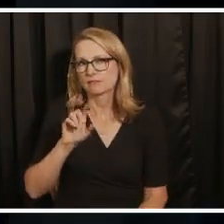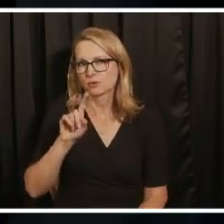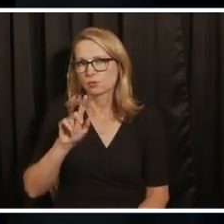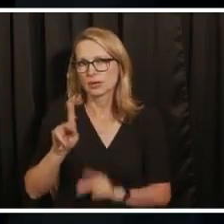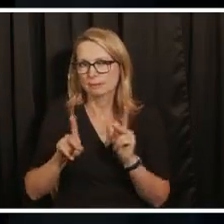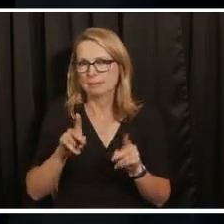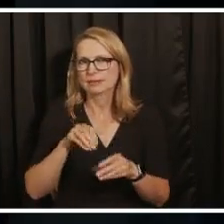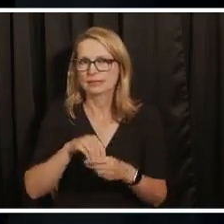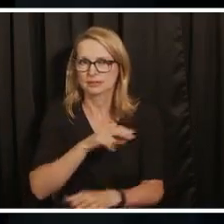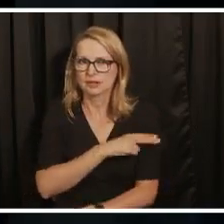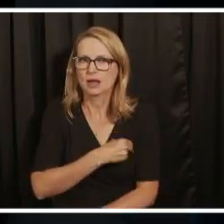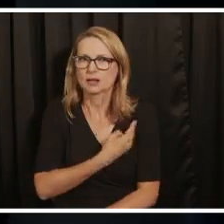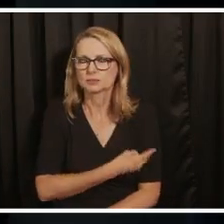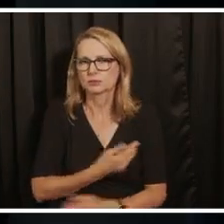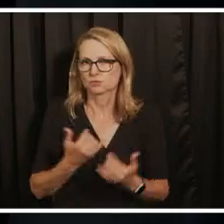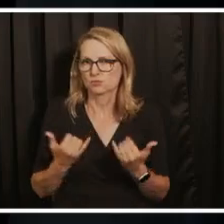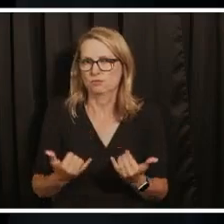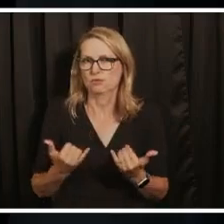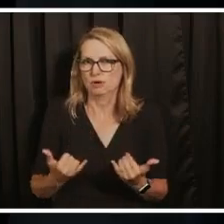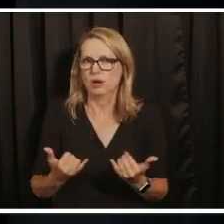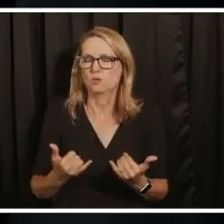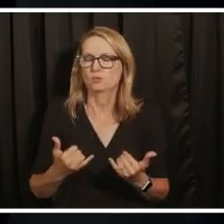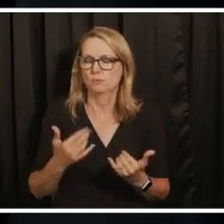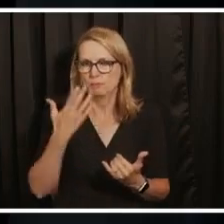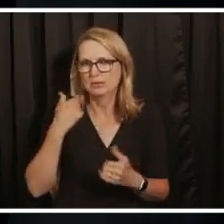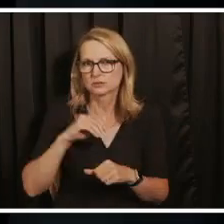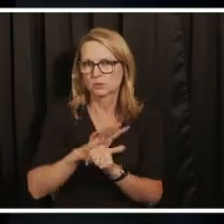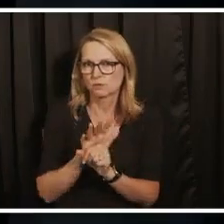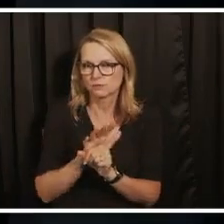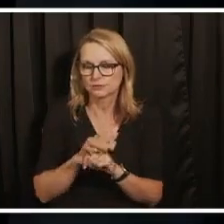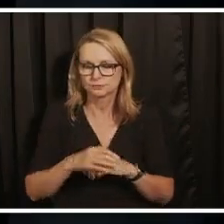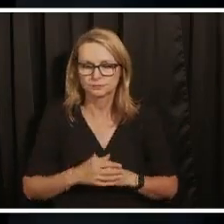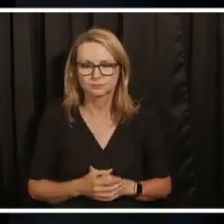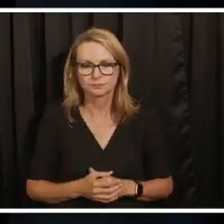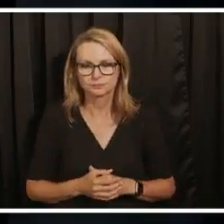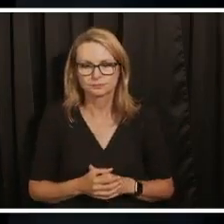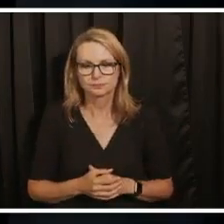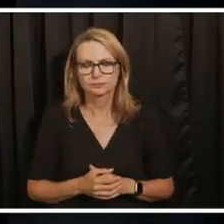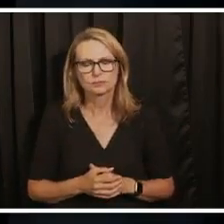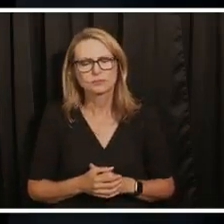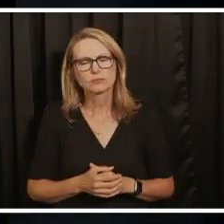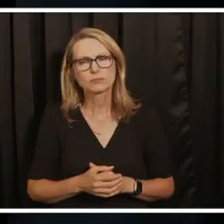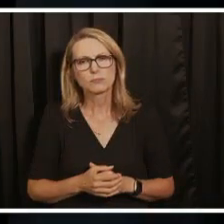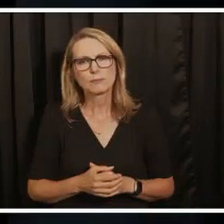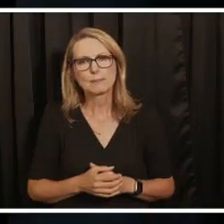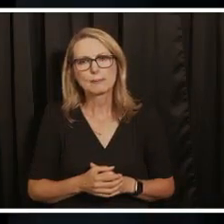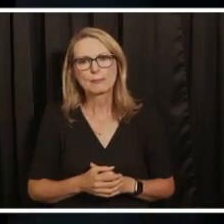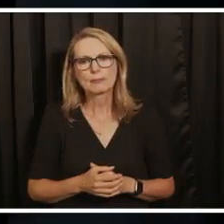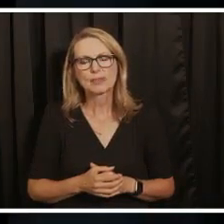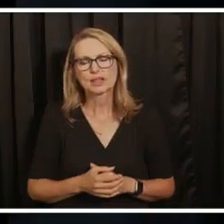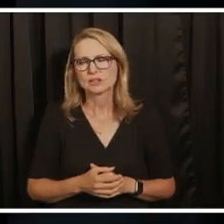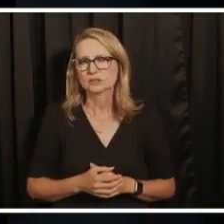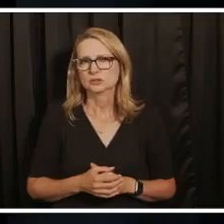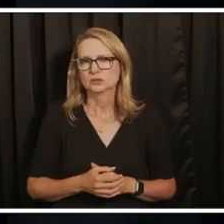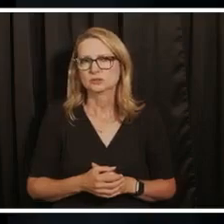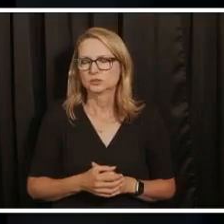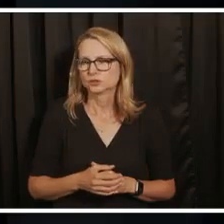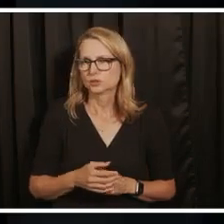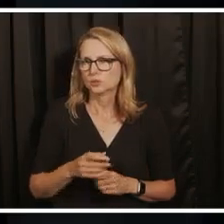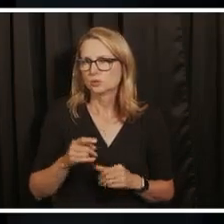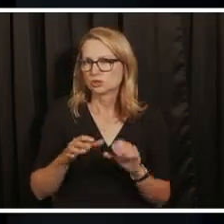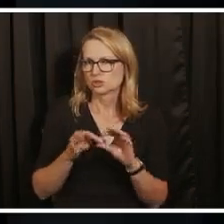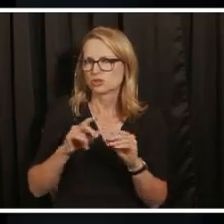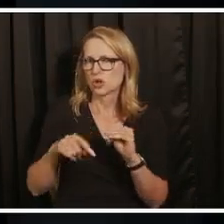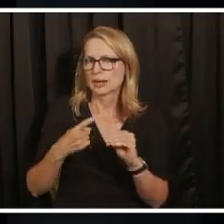in the hospital for COVID. There's been a lot of interest lately about cases in younger folks, so I'm going to